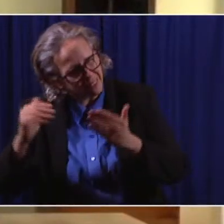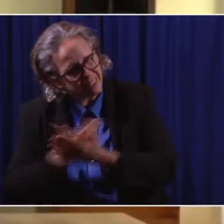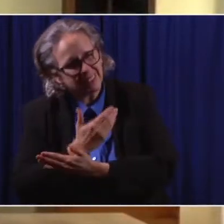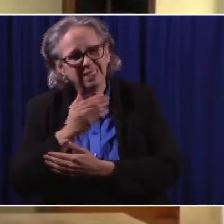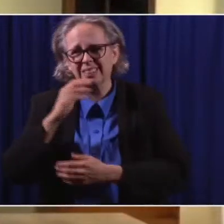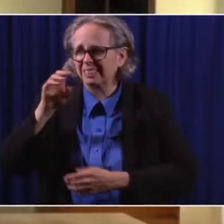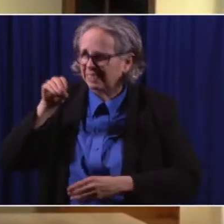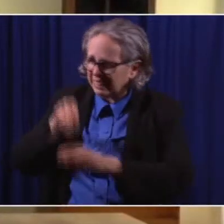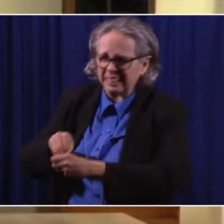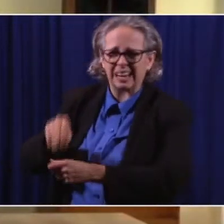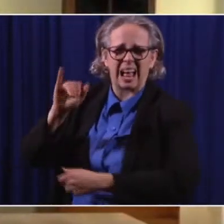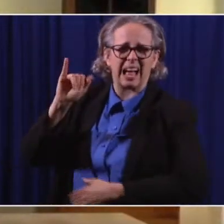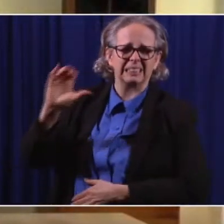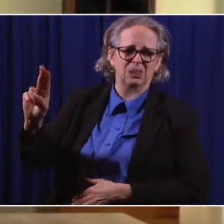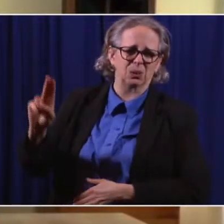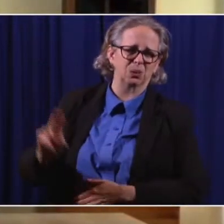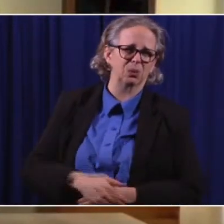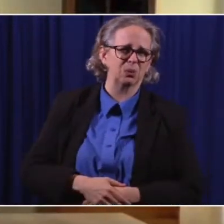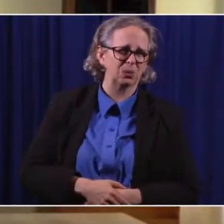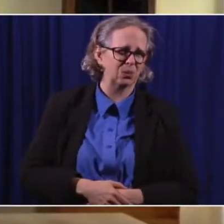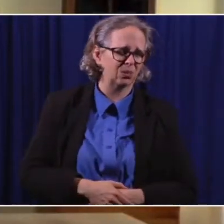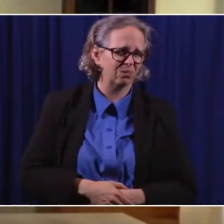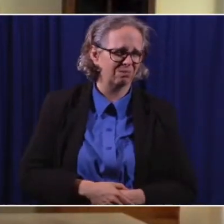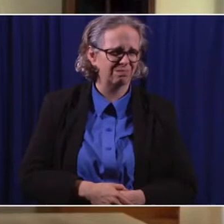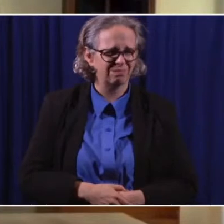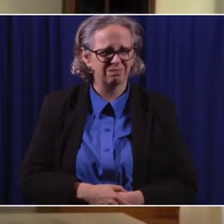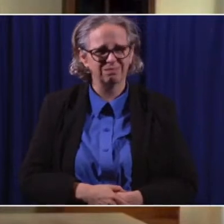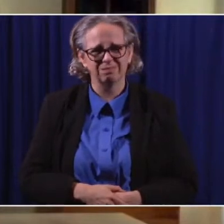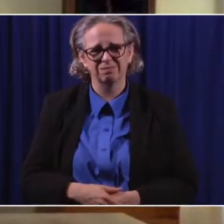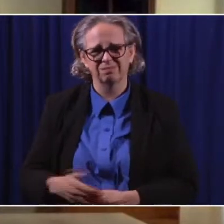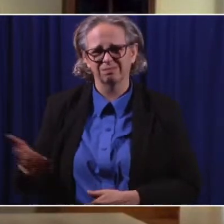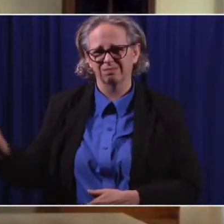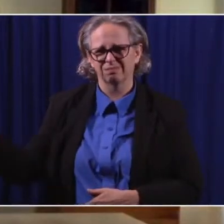our hospitalization slide and look at that for a moment.